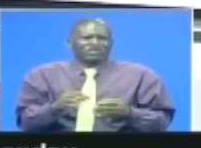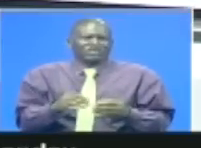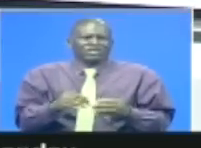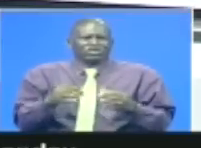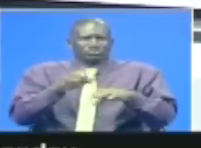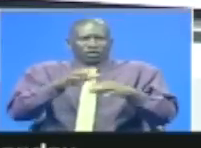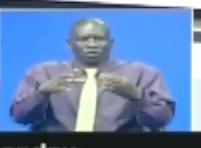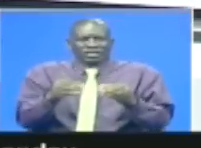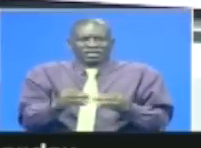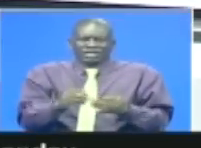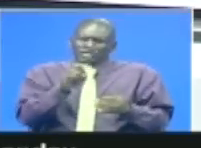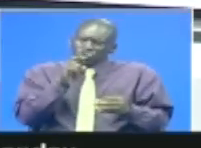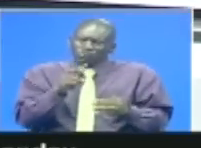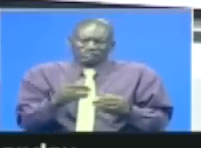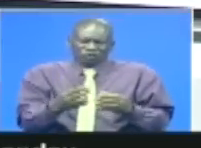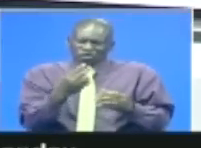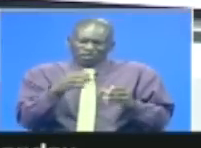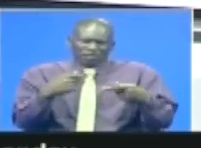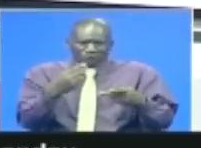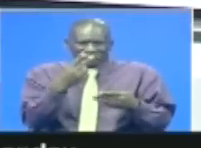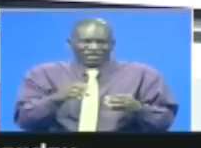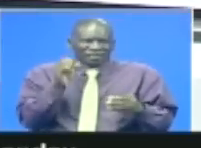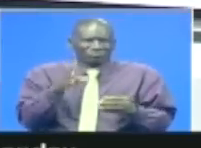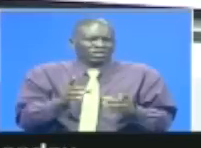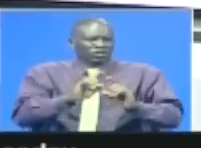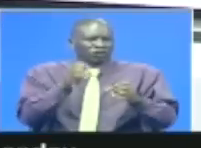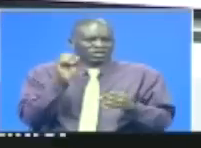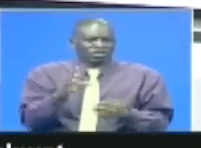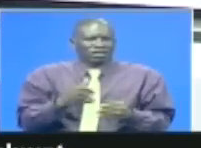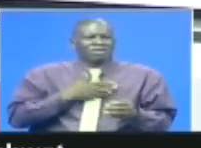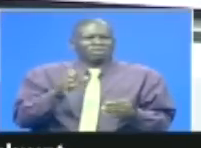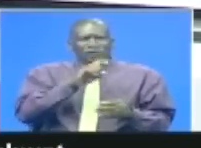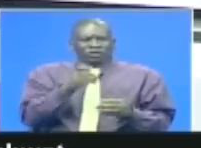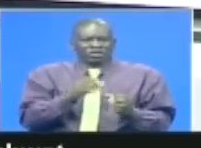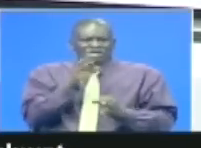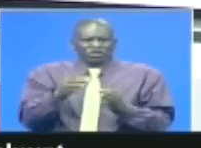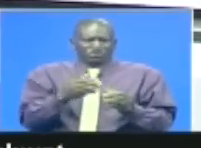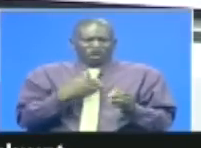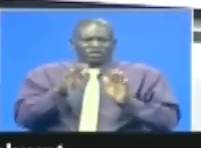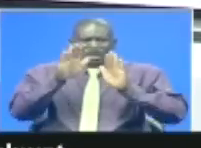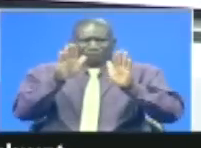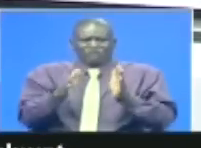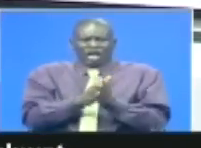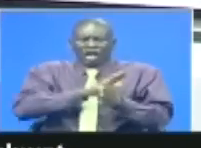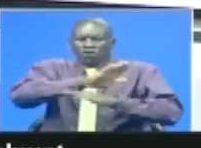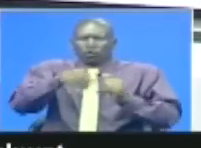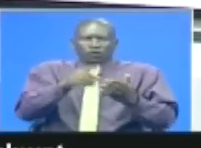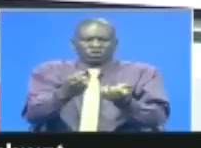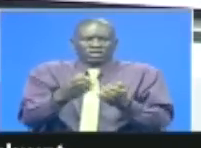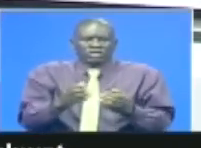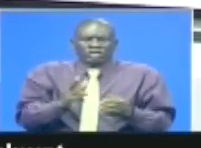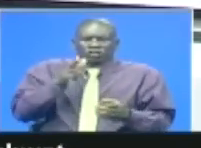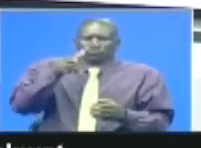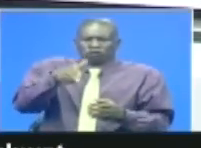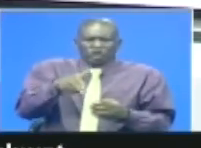words. It looks expensive. And it's not expensive. Because if you're running a campaign and all you need to do is fuel your